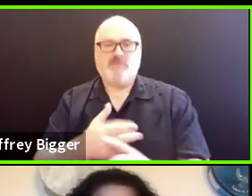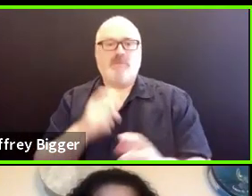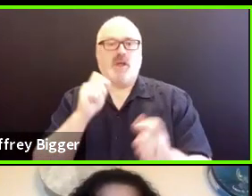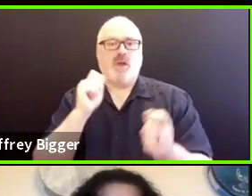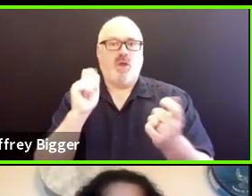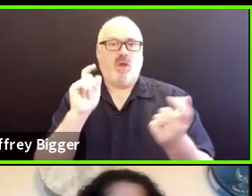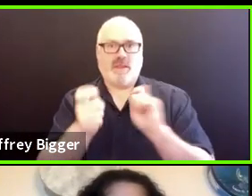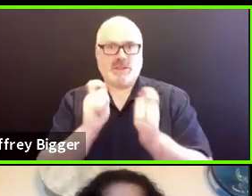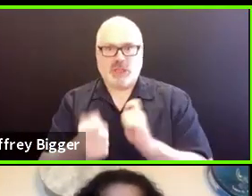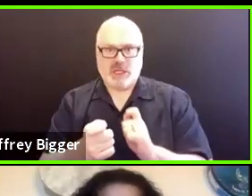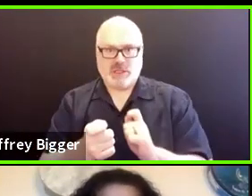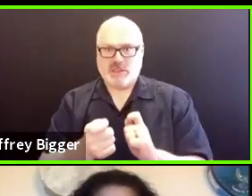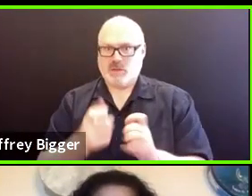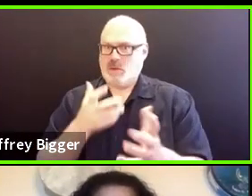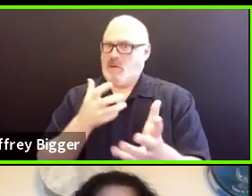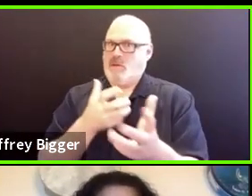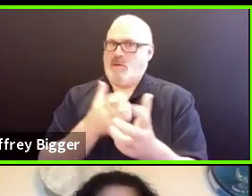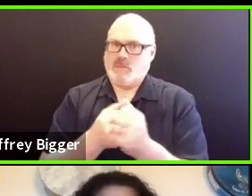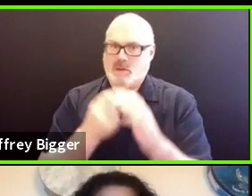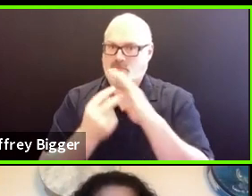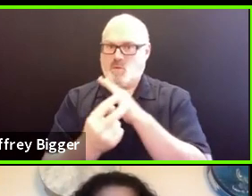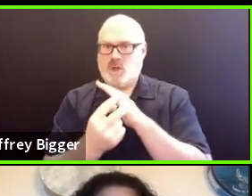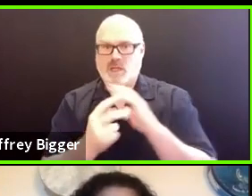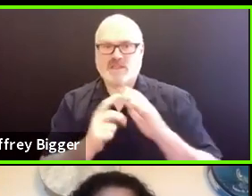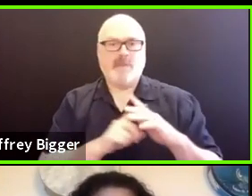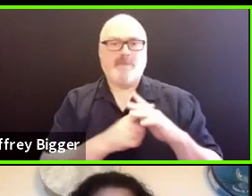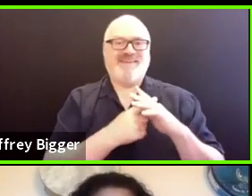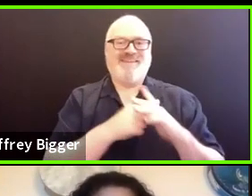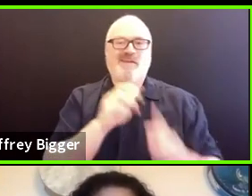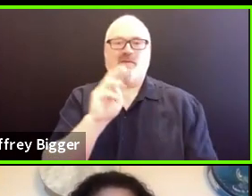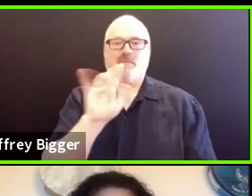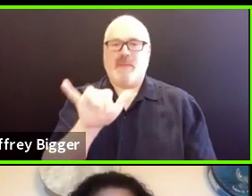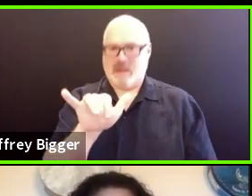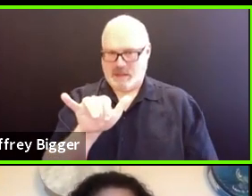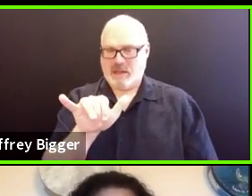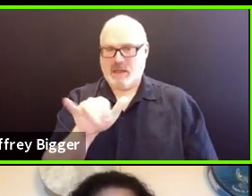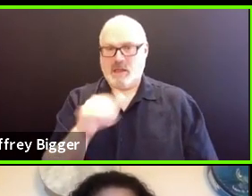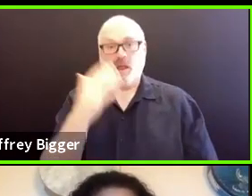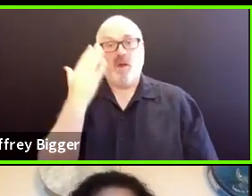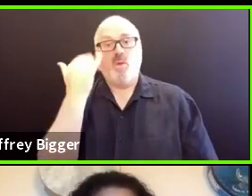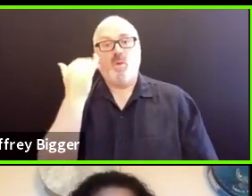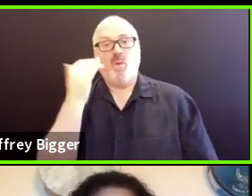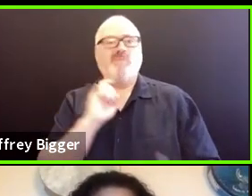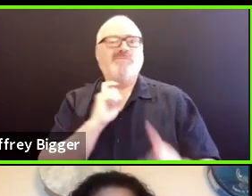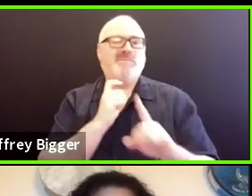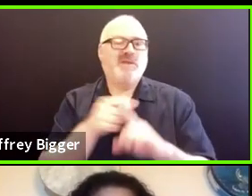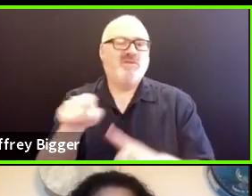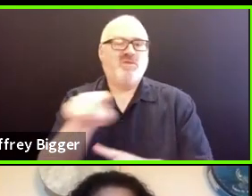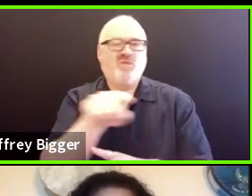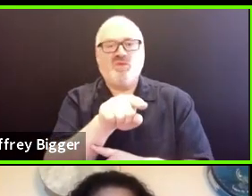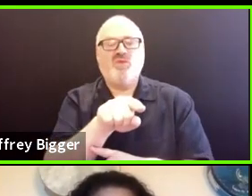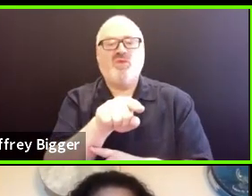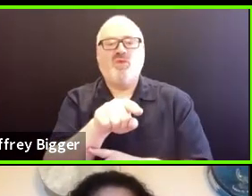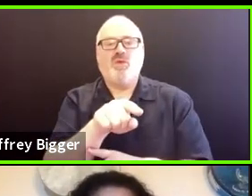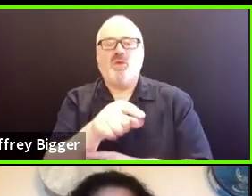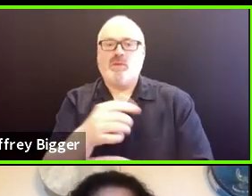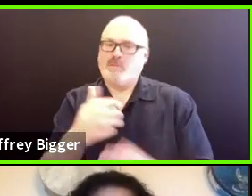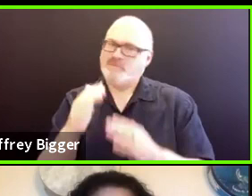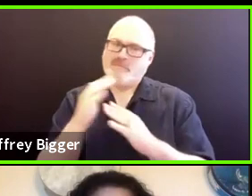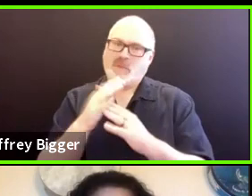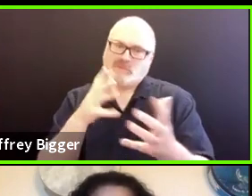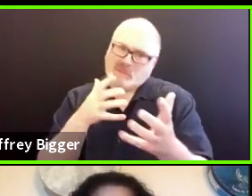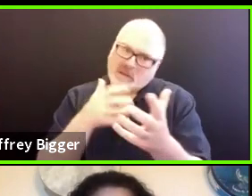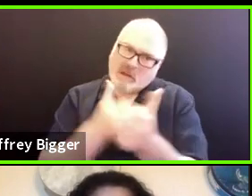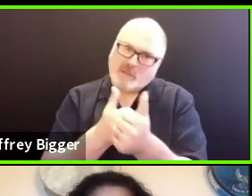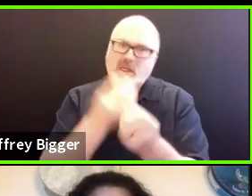we actually updated our forecast at the beginning of May so that we could give you the most up-to-date information in